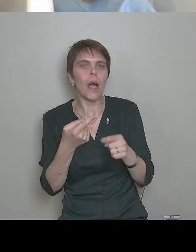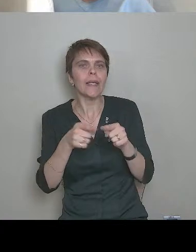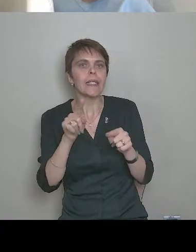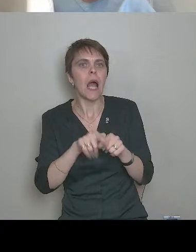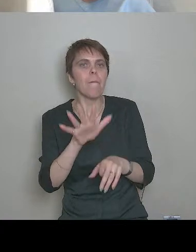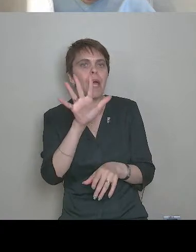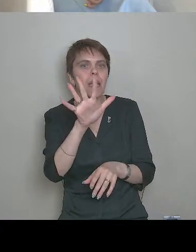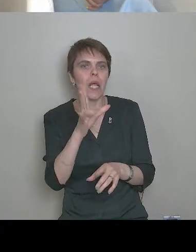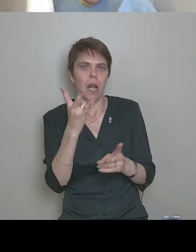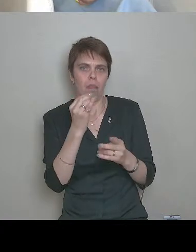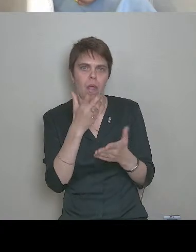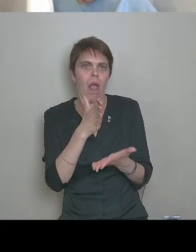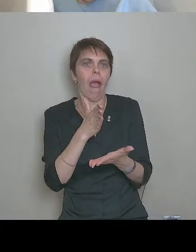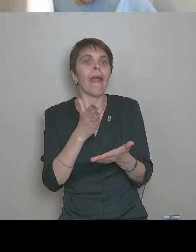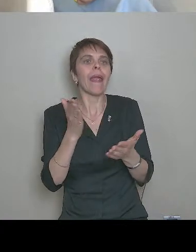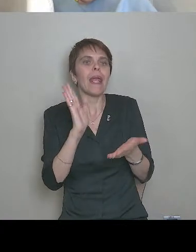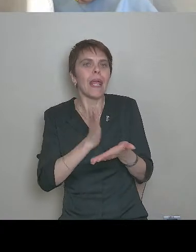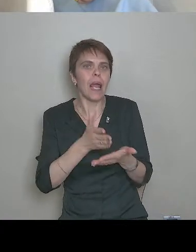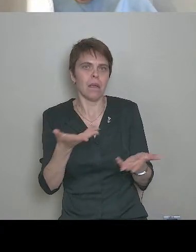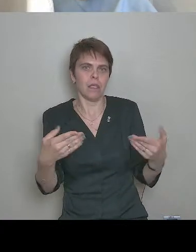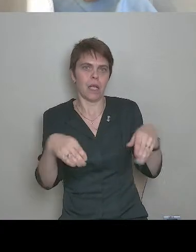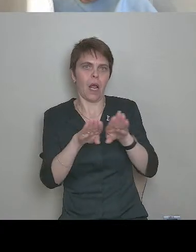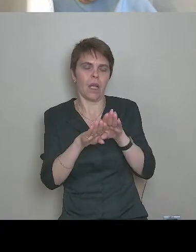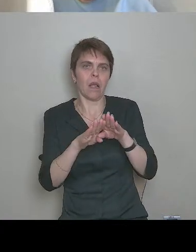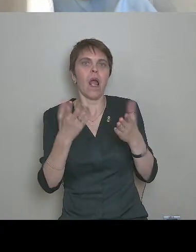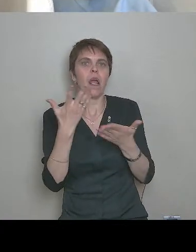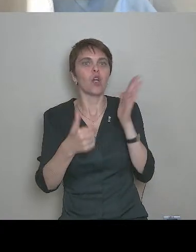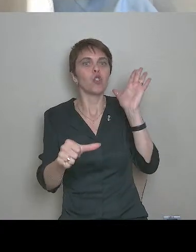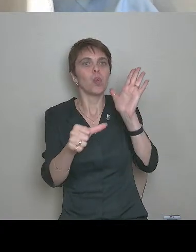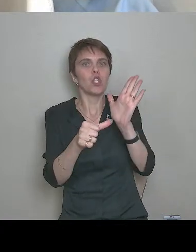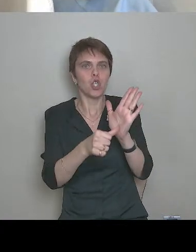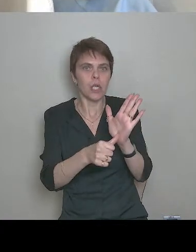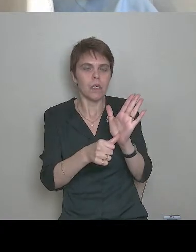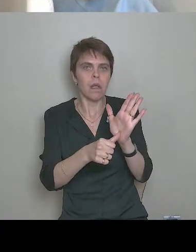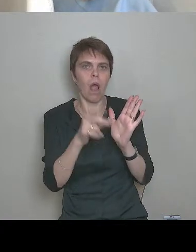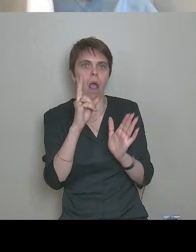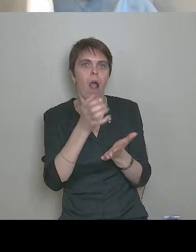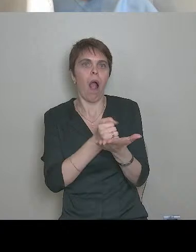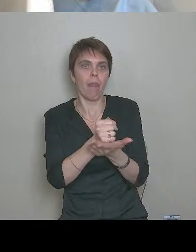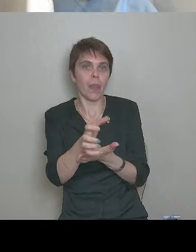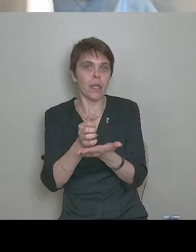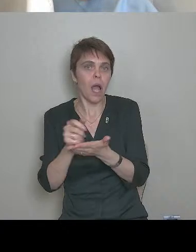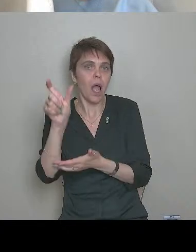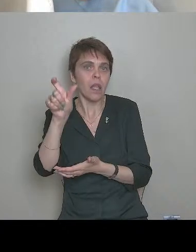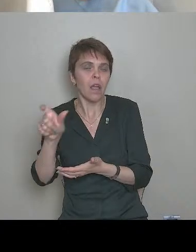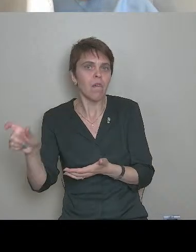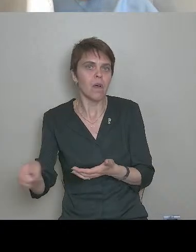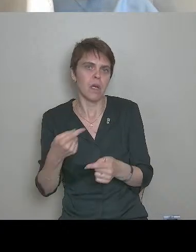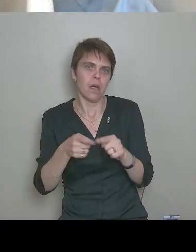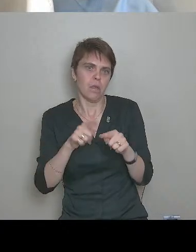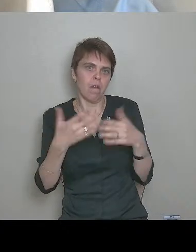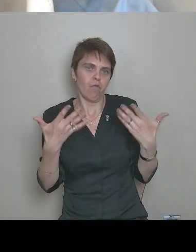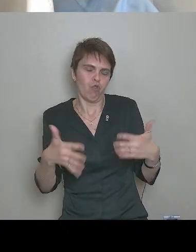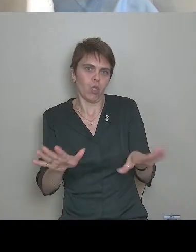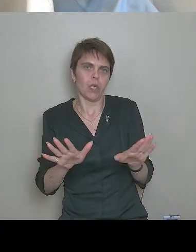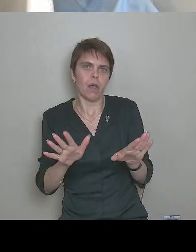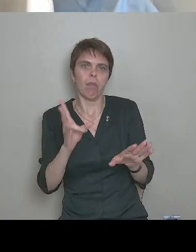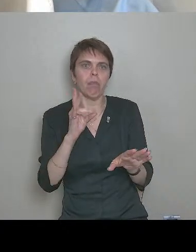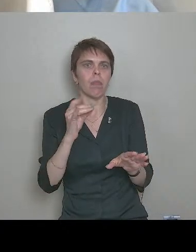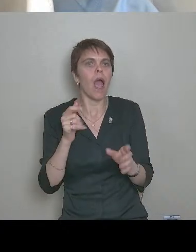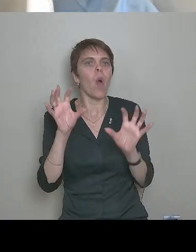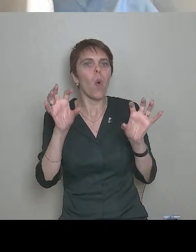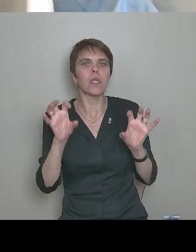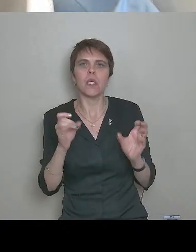female. If the number of candidates is 6, then